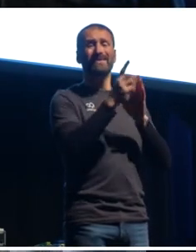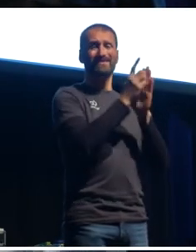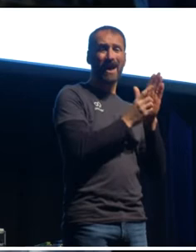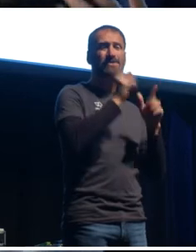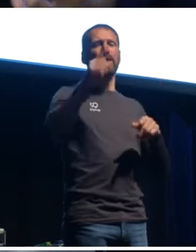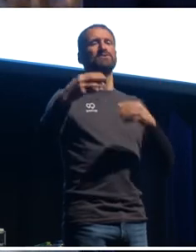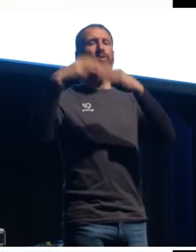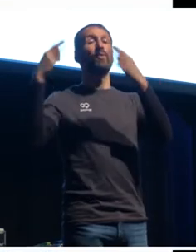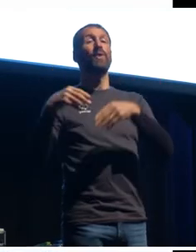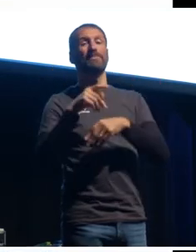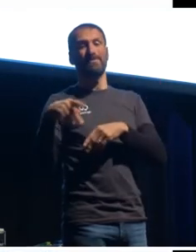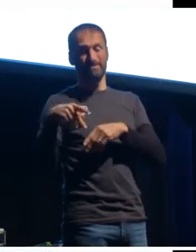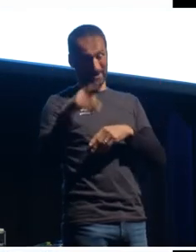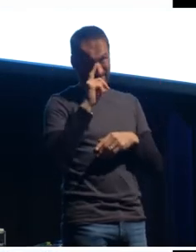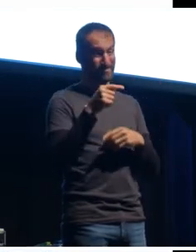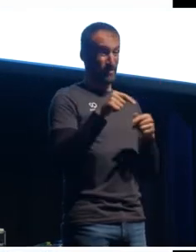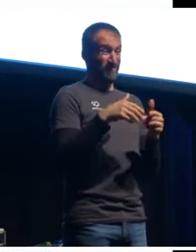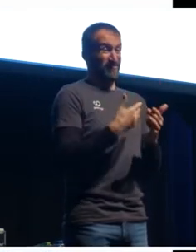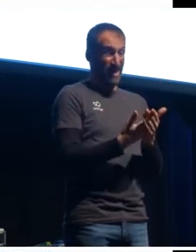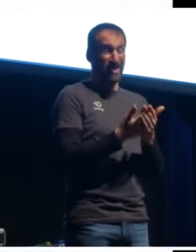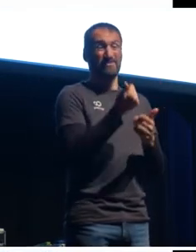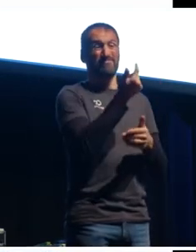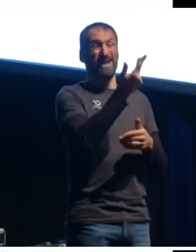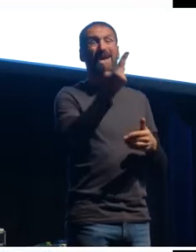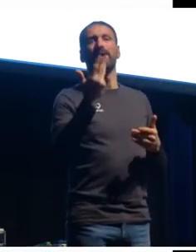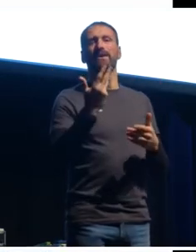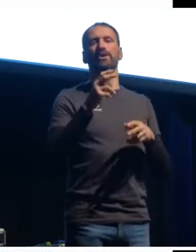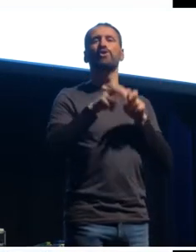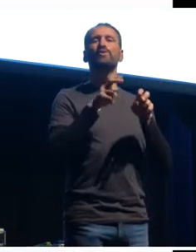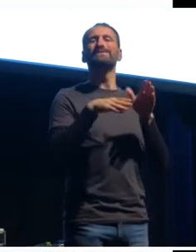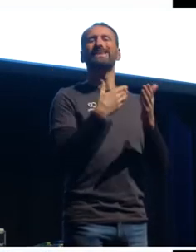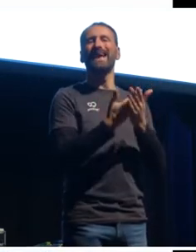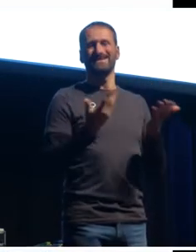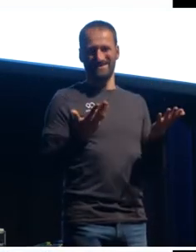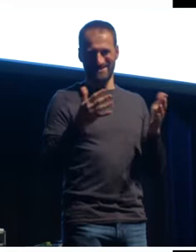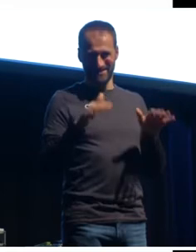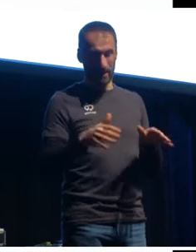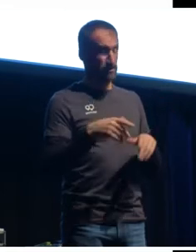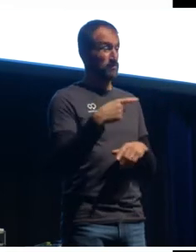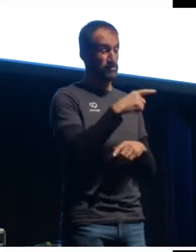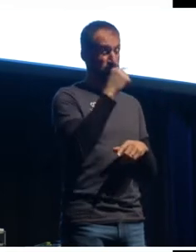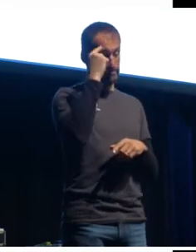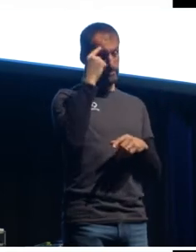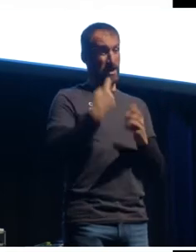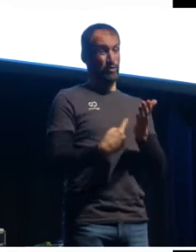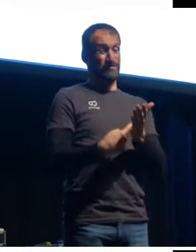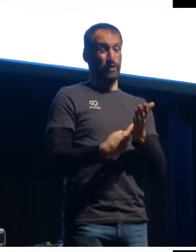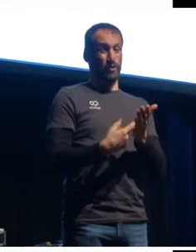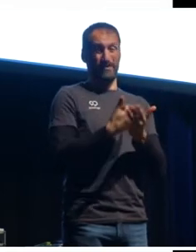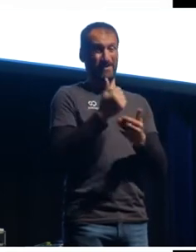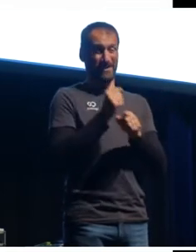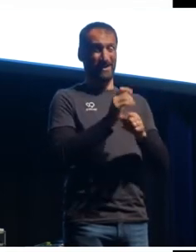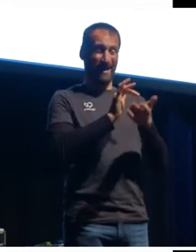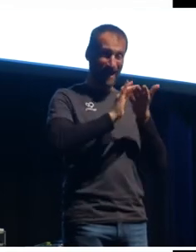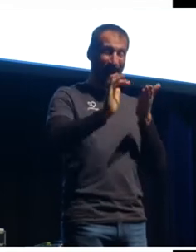case where you have multiple use cases, and you're challenged with this notion of, like, do I build pure endpoints, and do